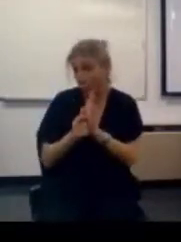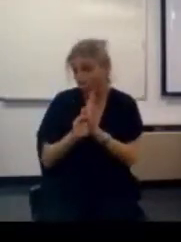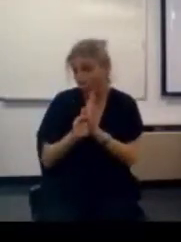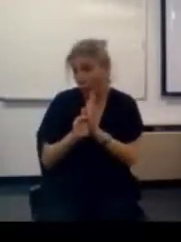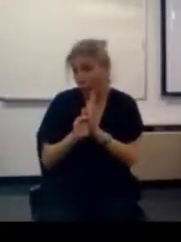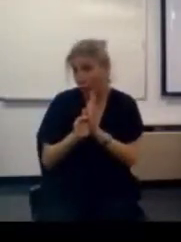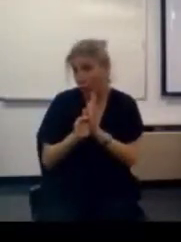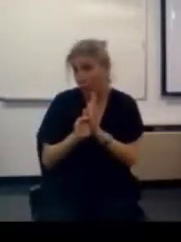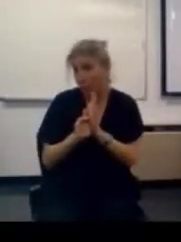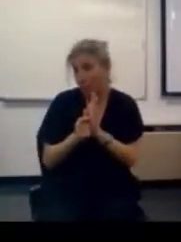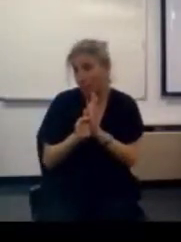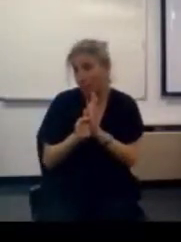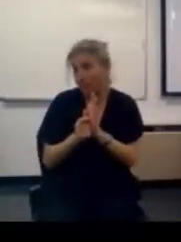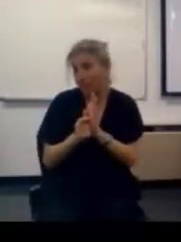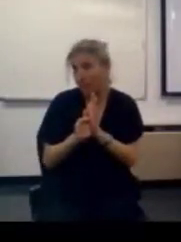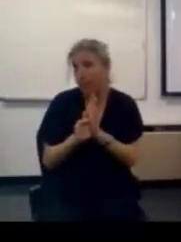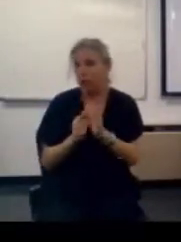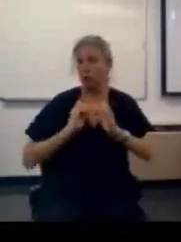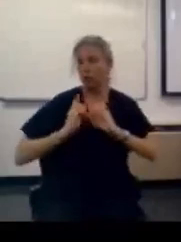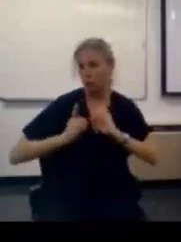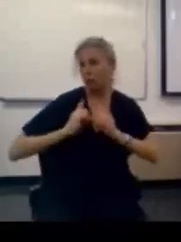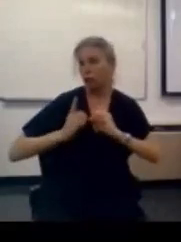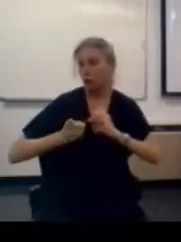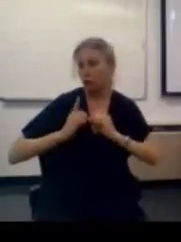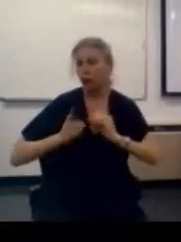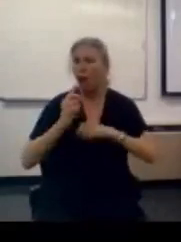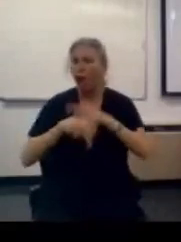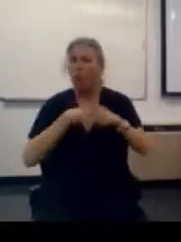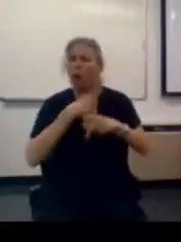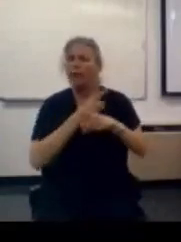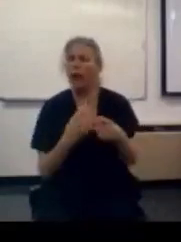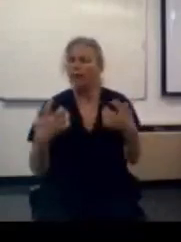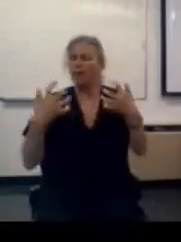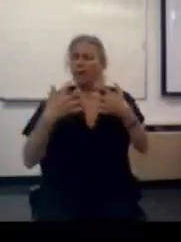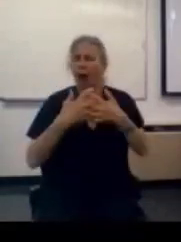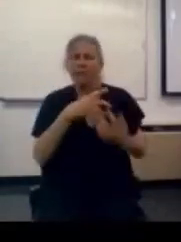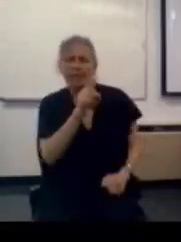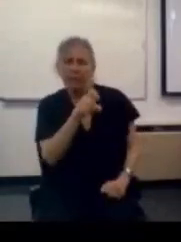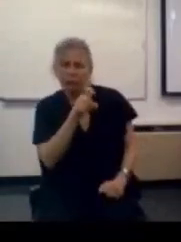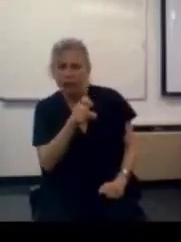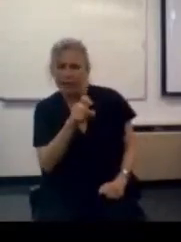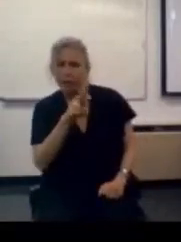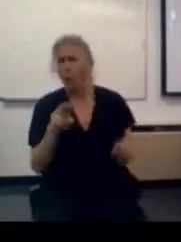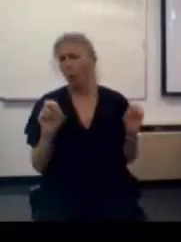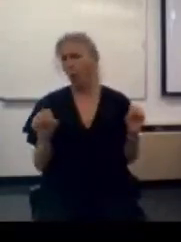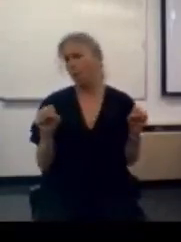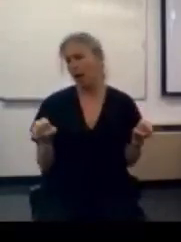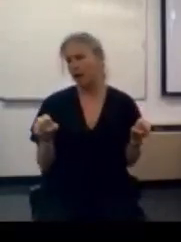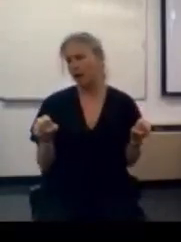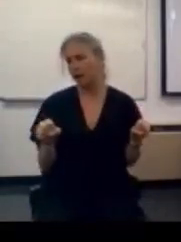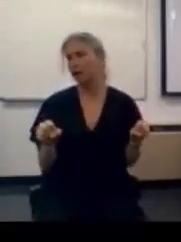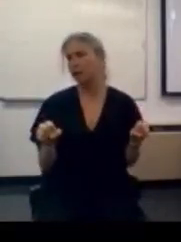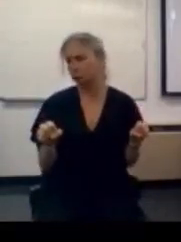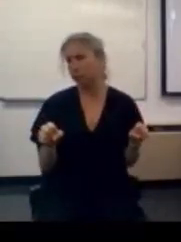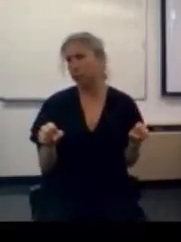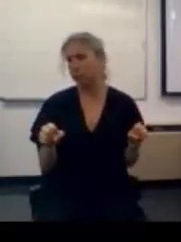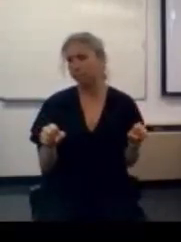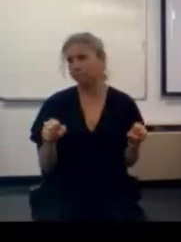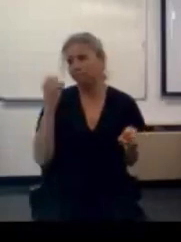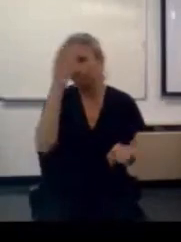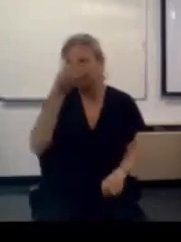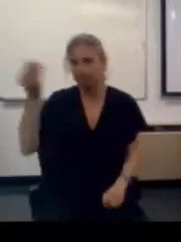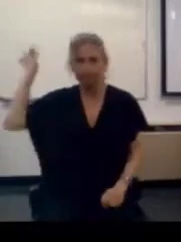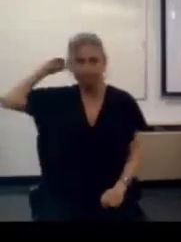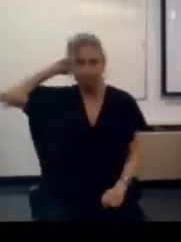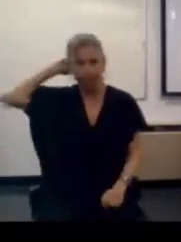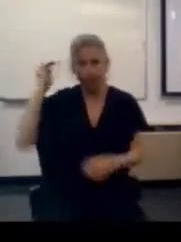is required by law is for us to engage in a proactive dialogue into what type of accommodation would be possible.